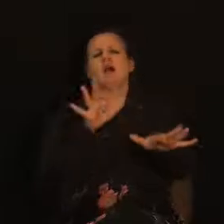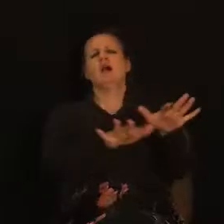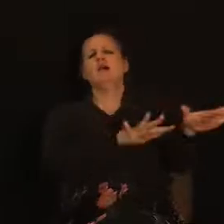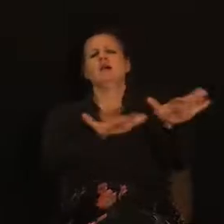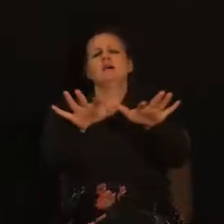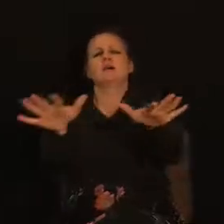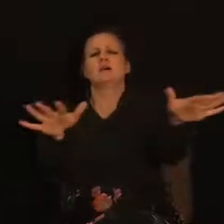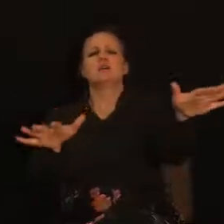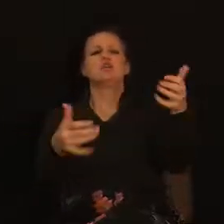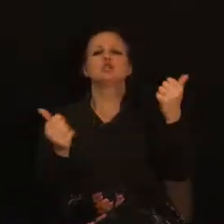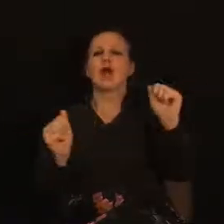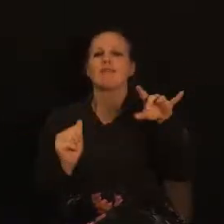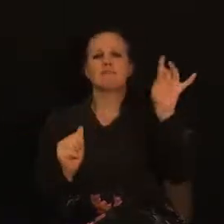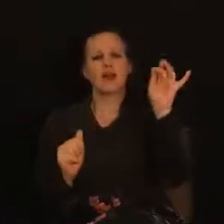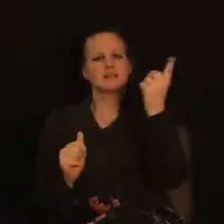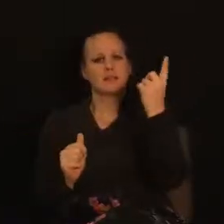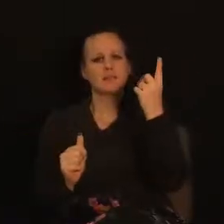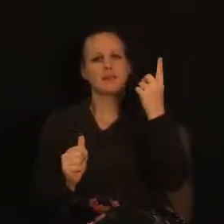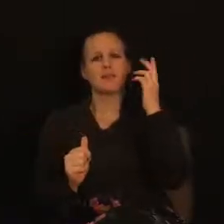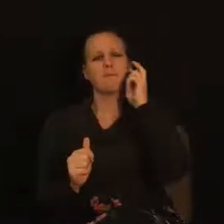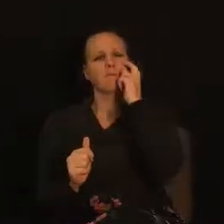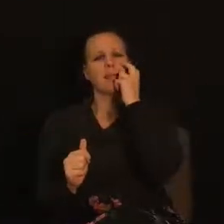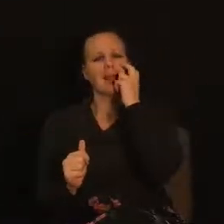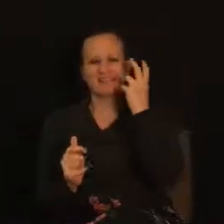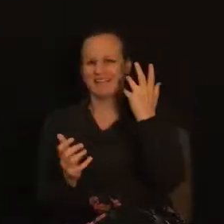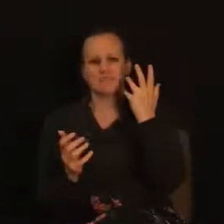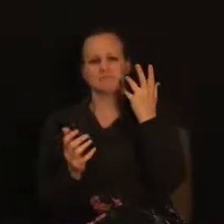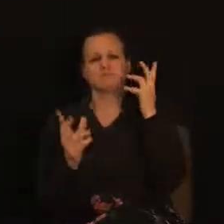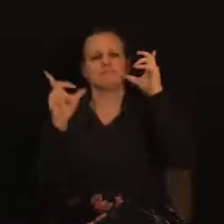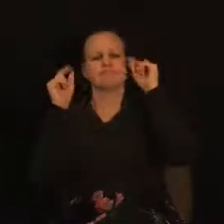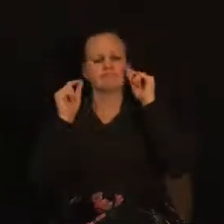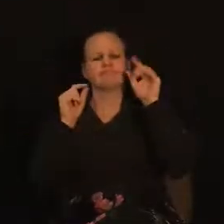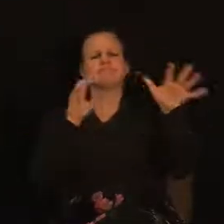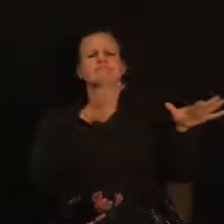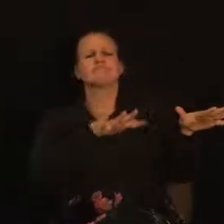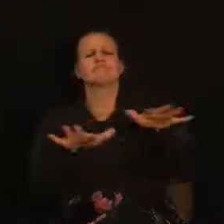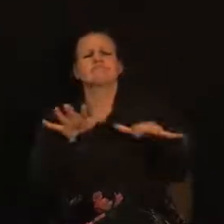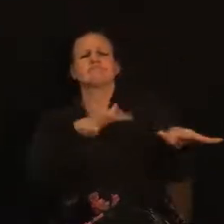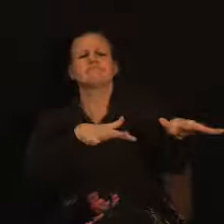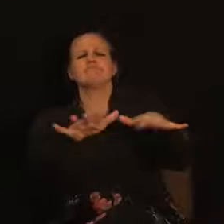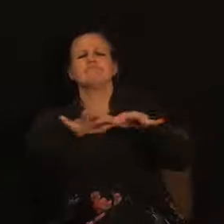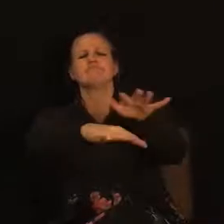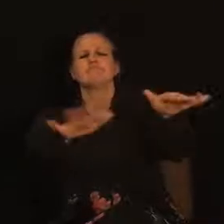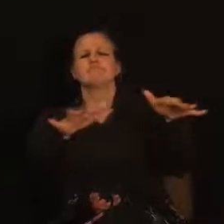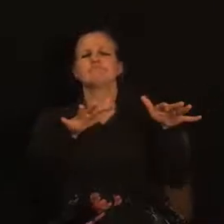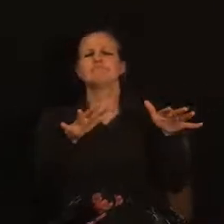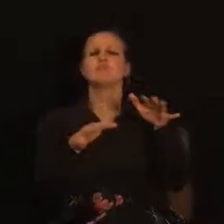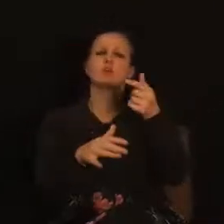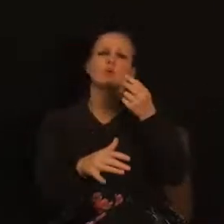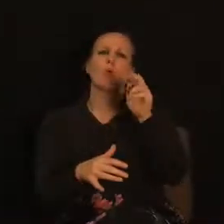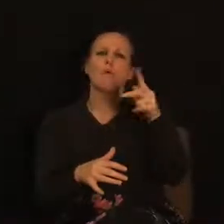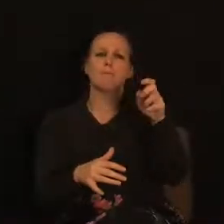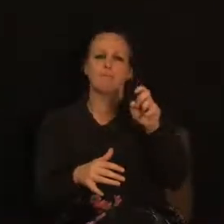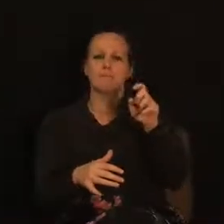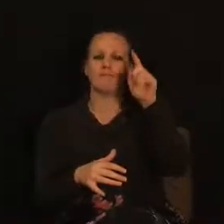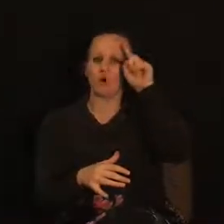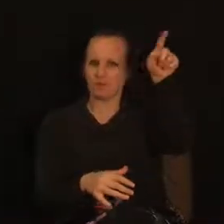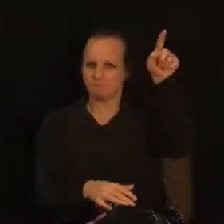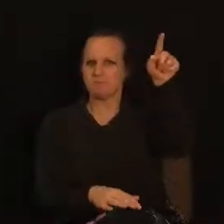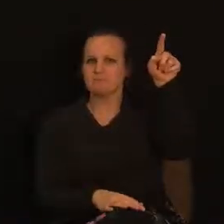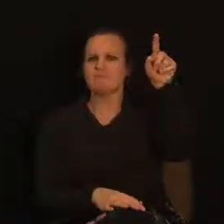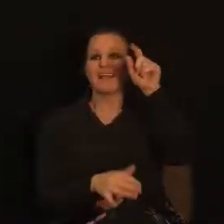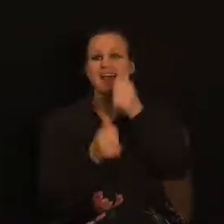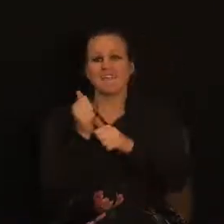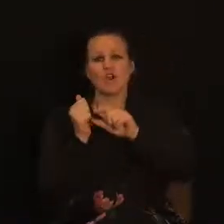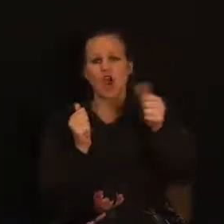of trying to find something blindly as you're just feeling for it. Every other place in Scripture that I found that